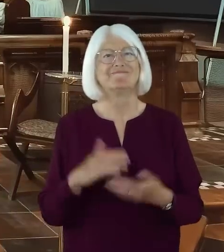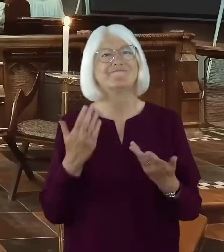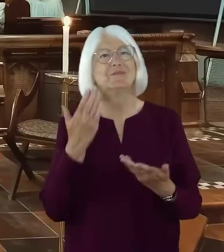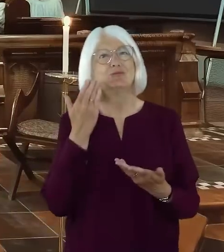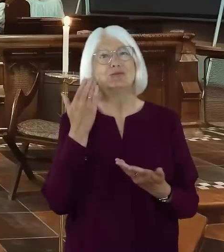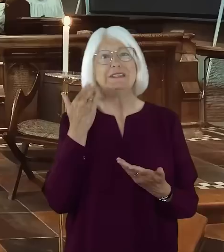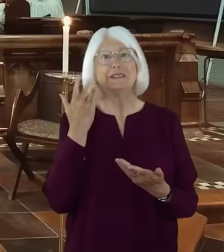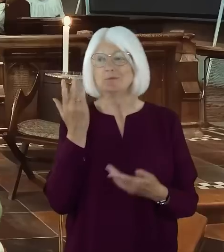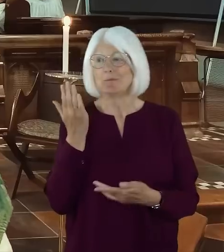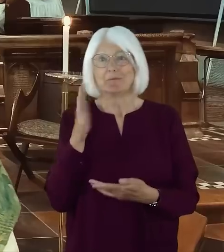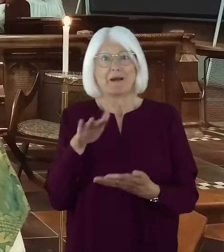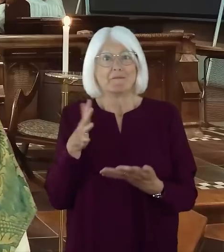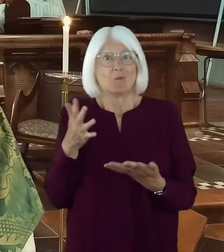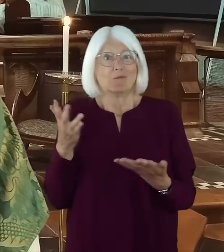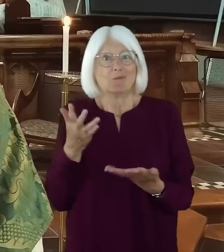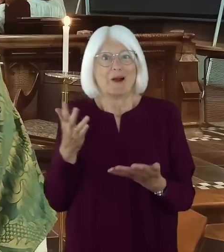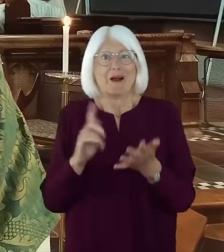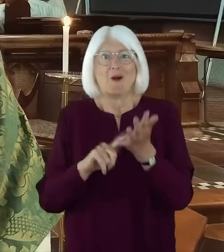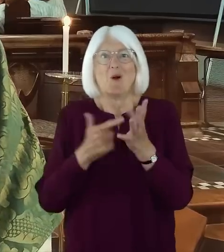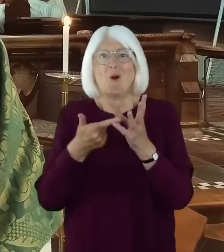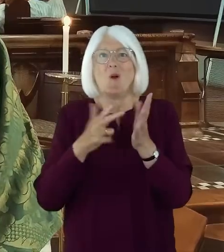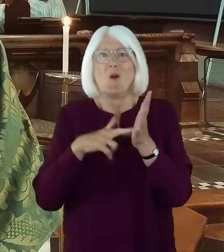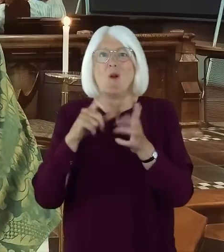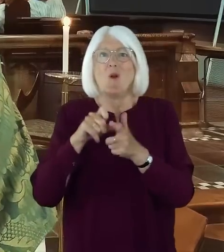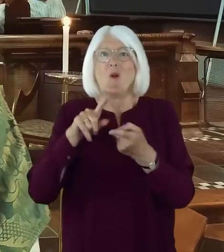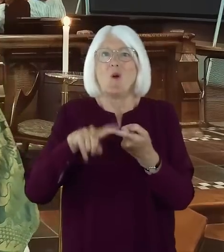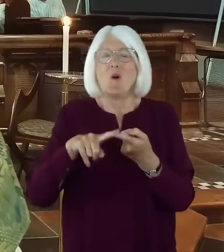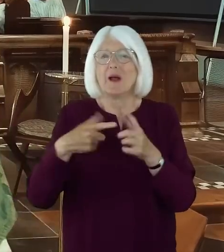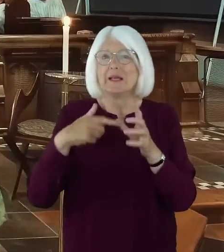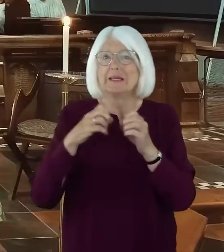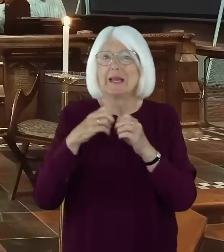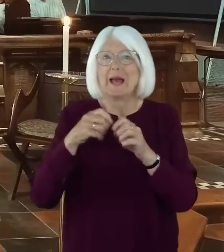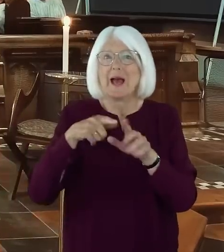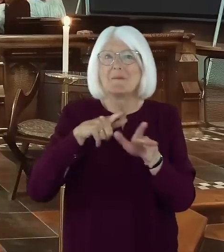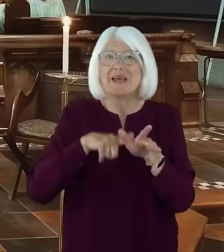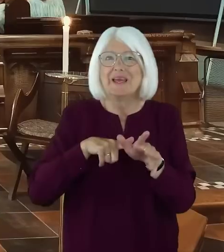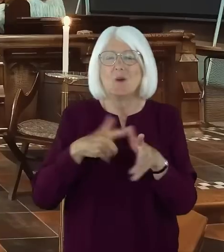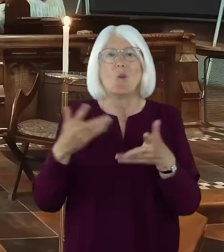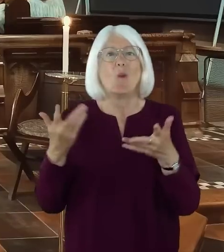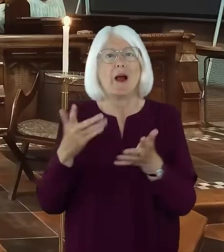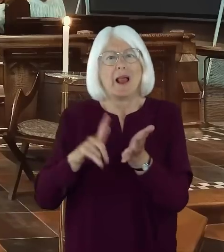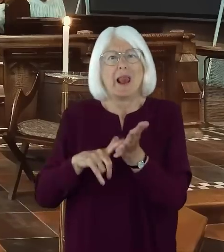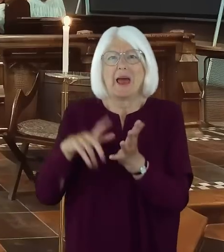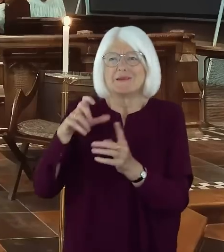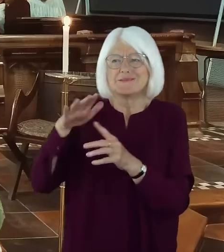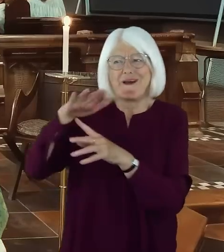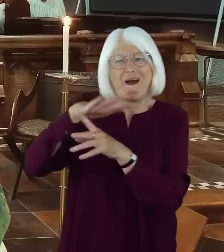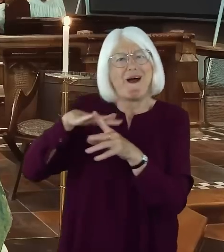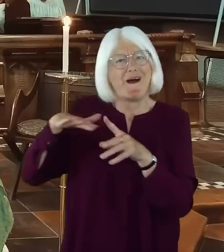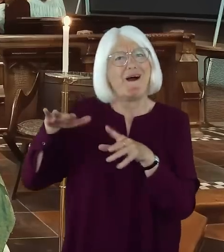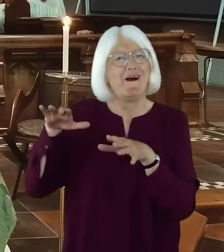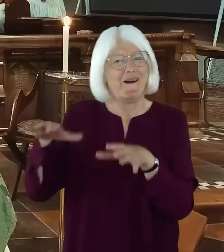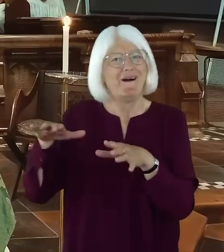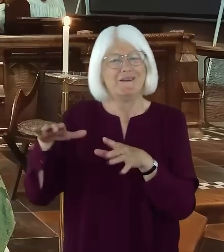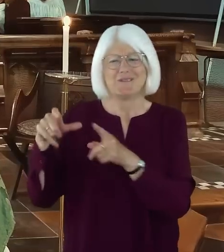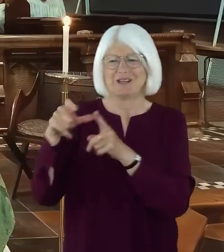Just recently returned from a few days at Launde Abbey. Launde Abbey is a diocesan retreat house somewhere between